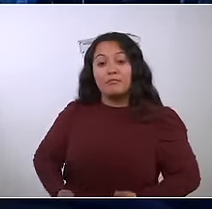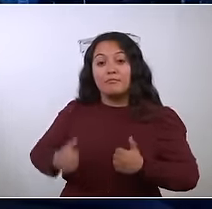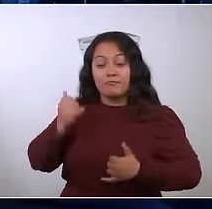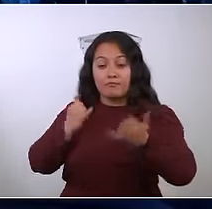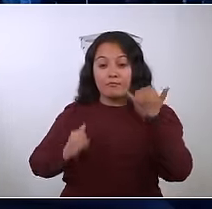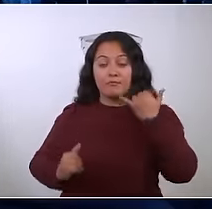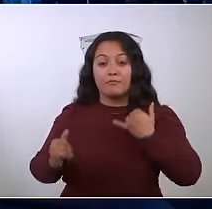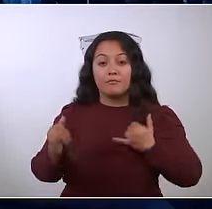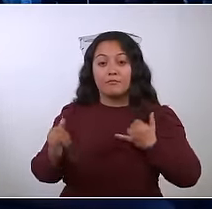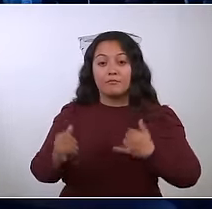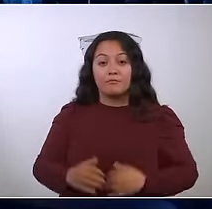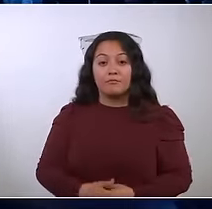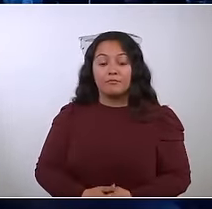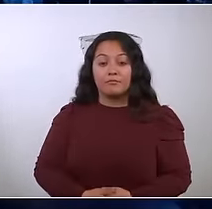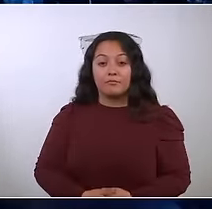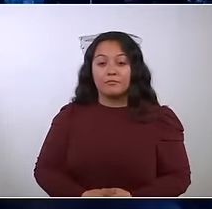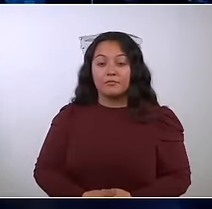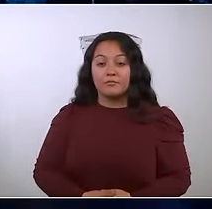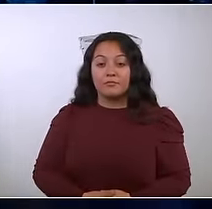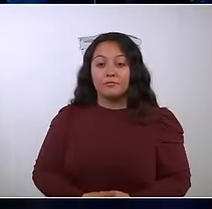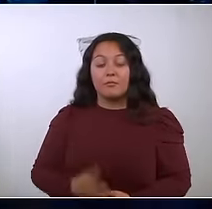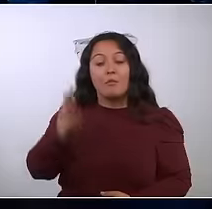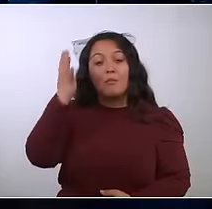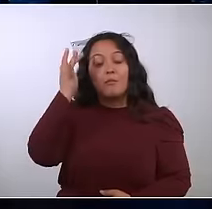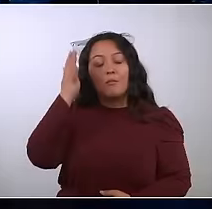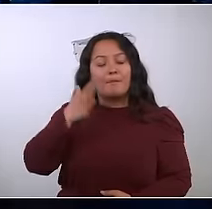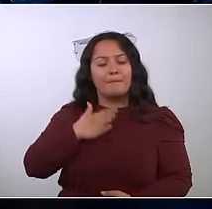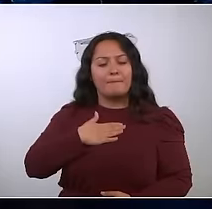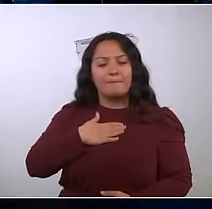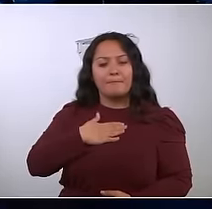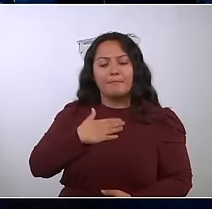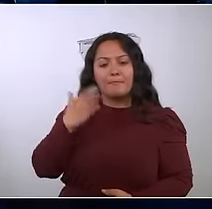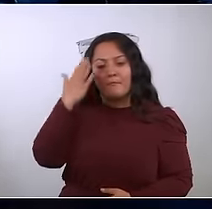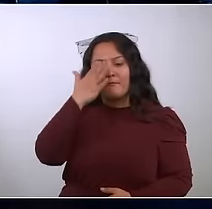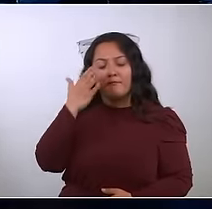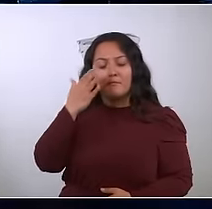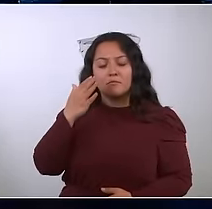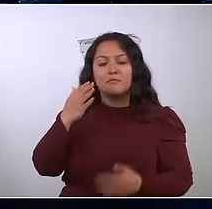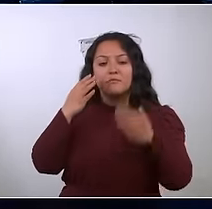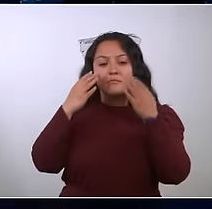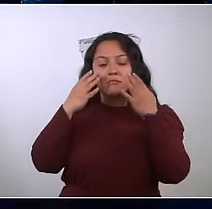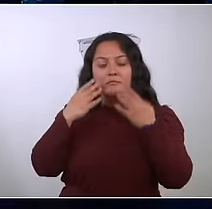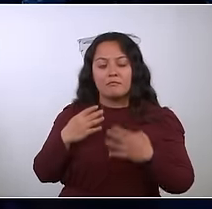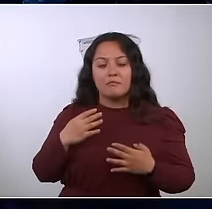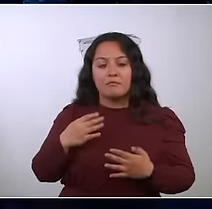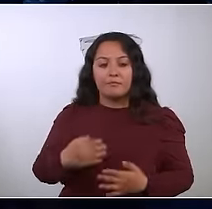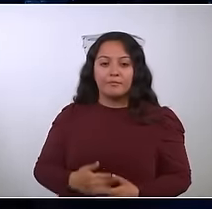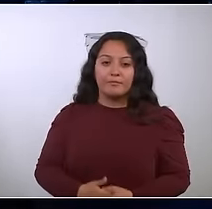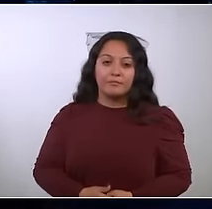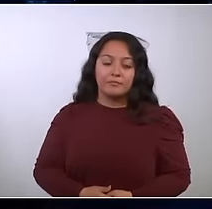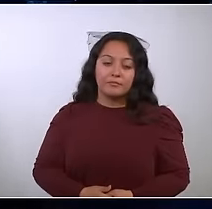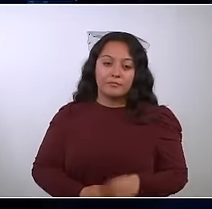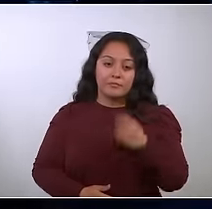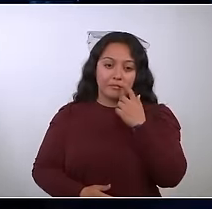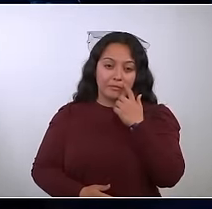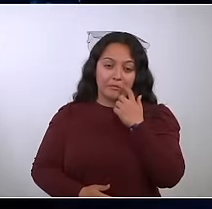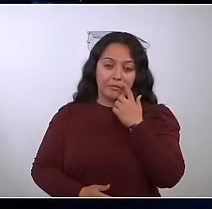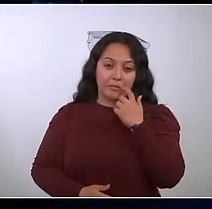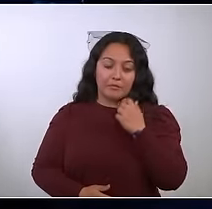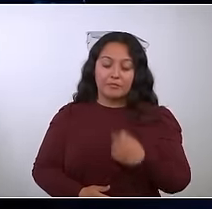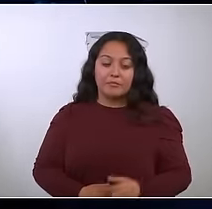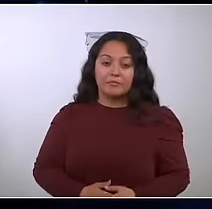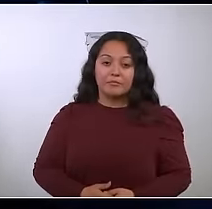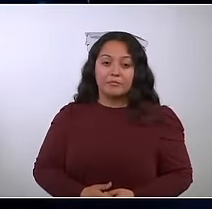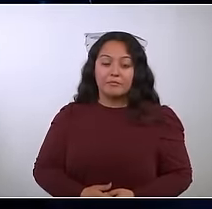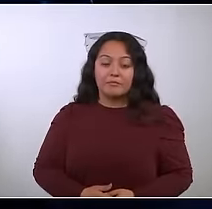rey. Why should not my face not look sad? ¿Por qué no estará triste mi rostro? In other words, how can I not